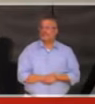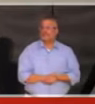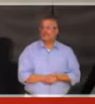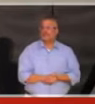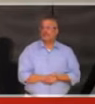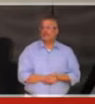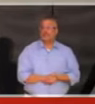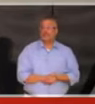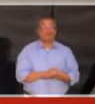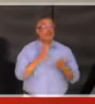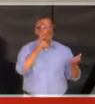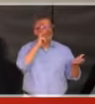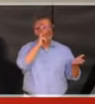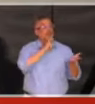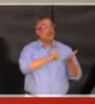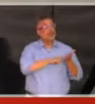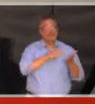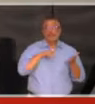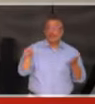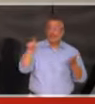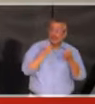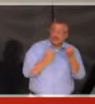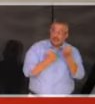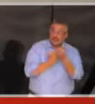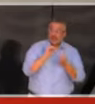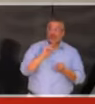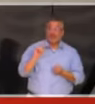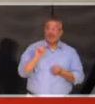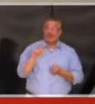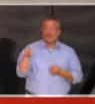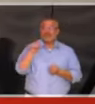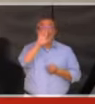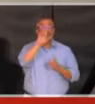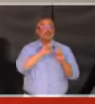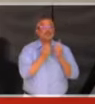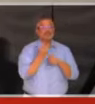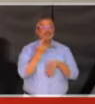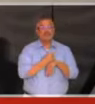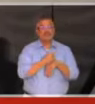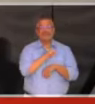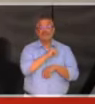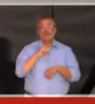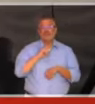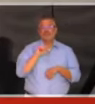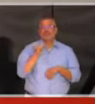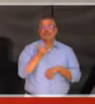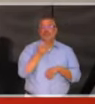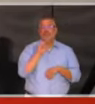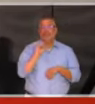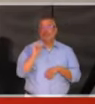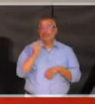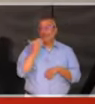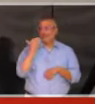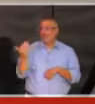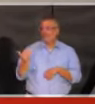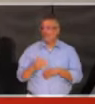And I want to recognize my champion and supporter of that bill. We're in his district today. That's Assemblyman Jesse Gabriel. Thank you, Jesse.